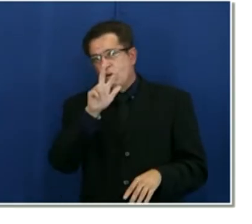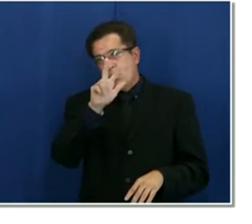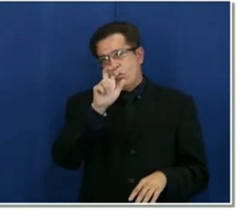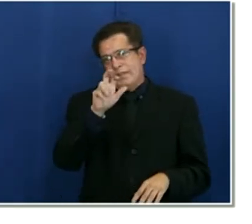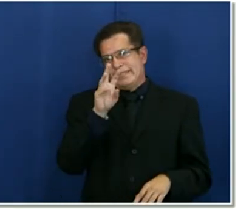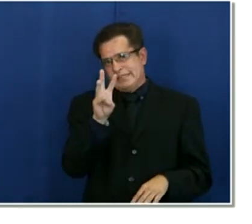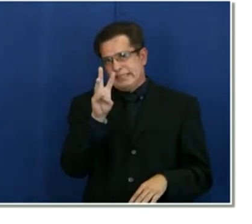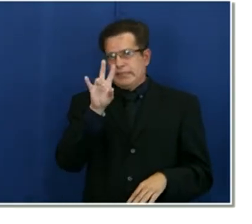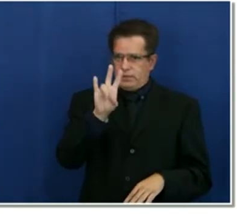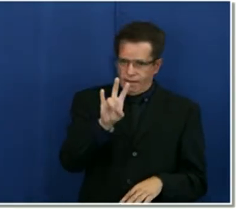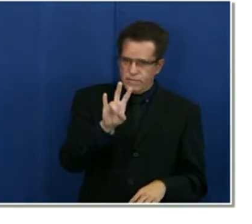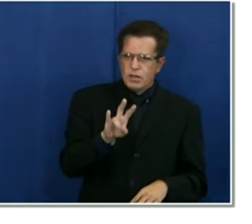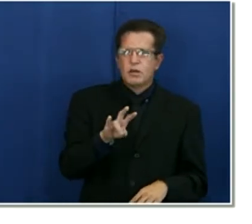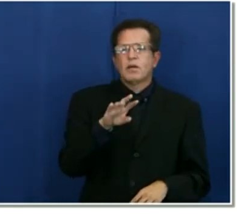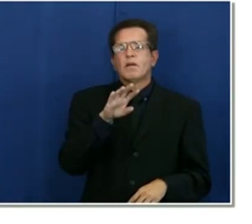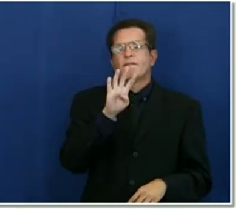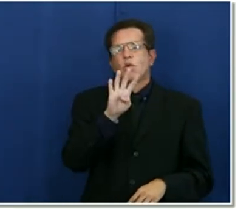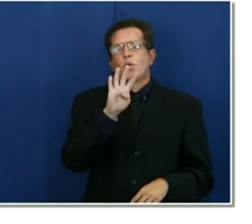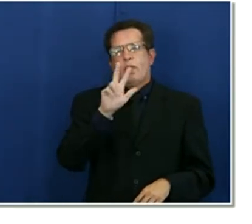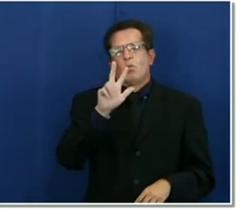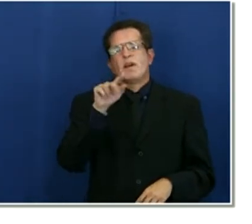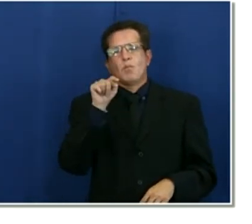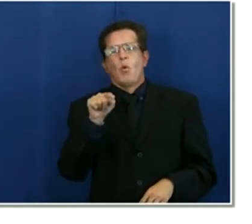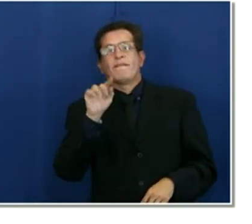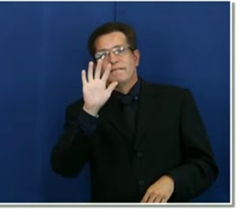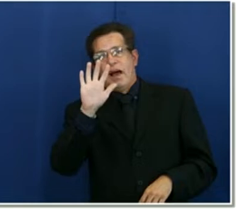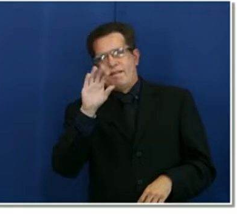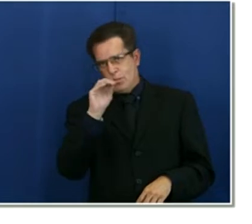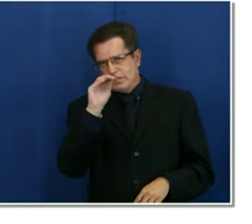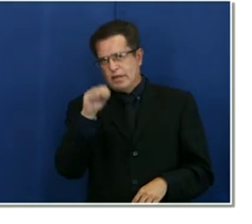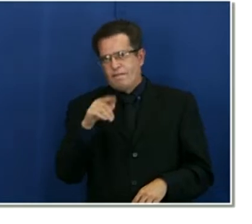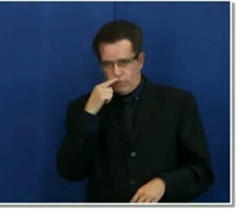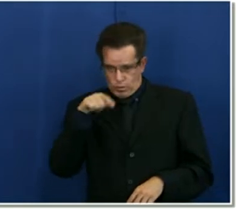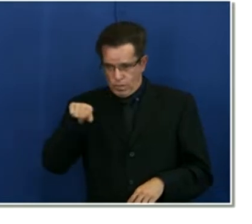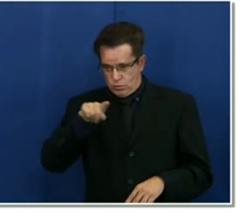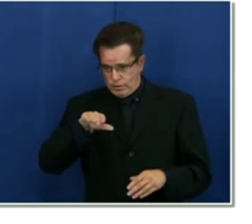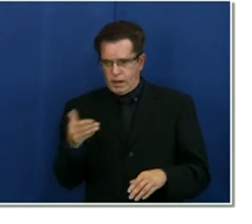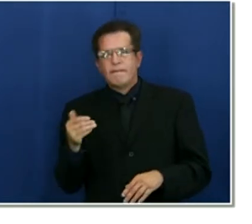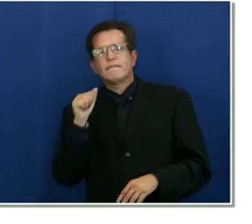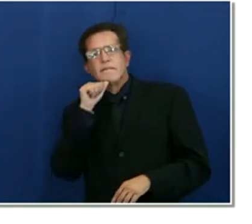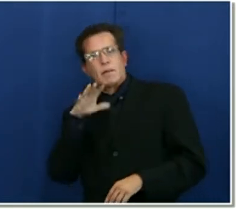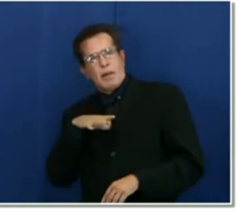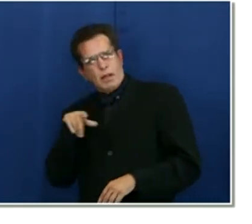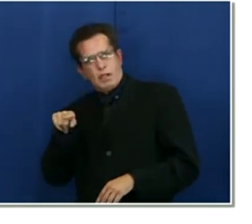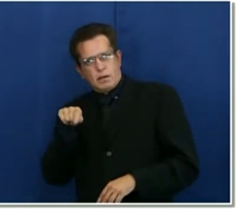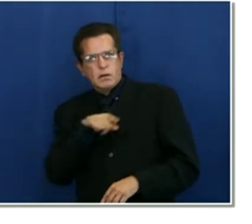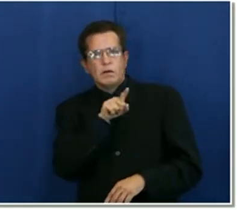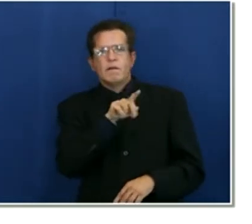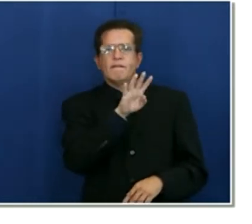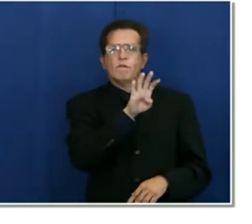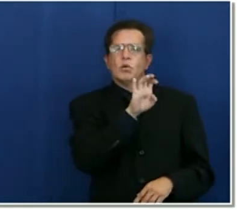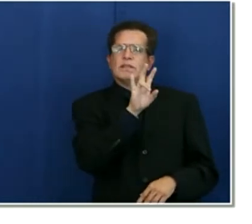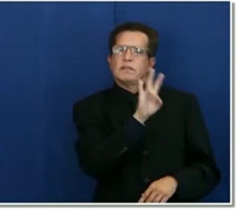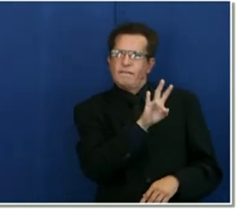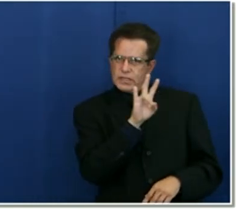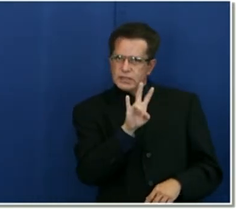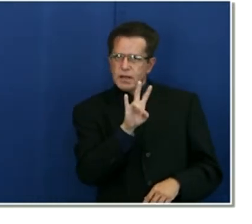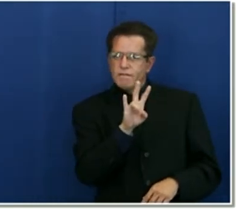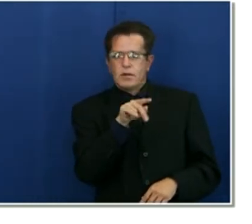367, or 43.5%, of those who have died were female, and 477,